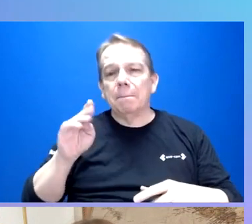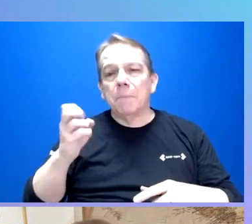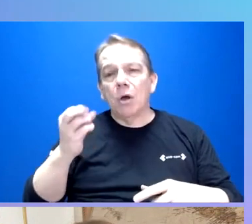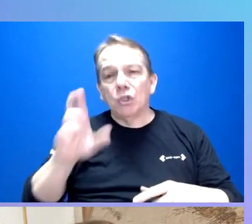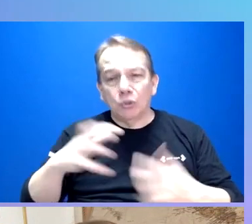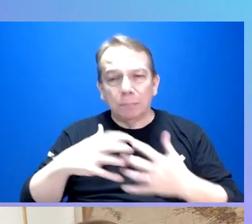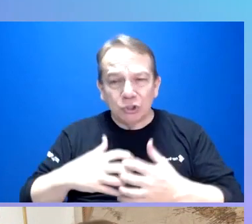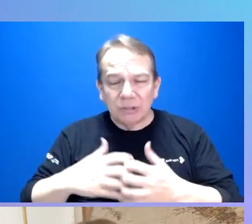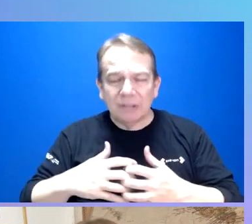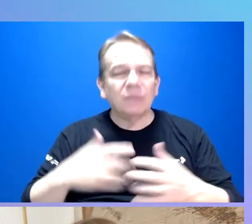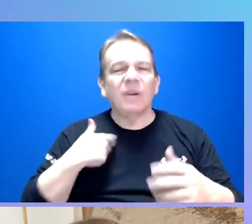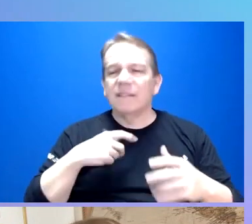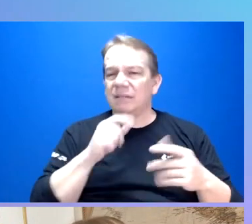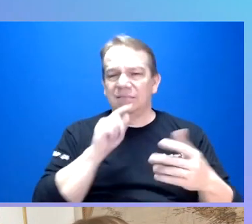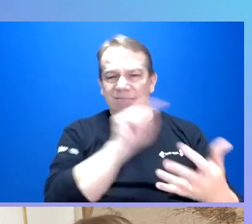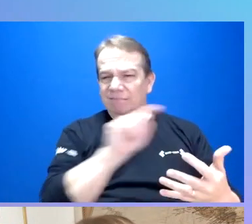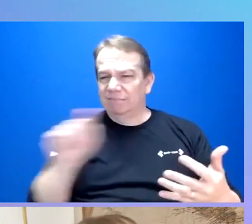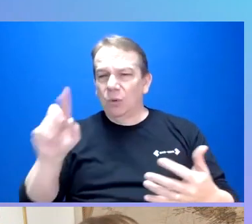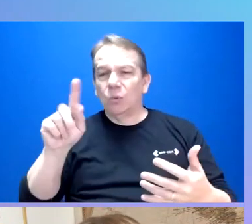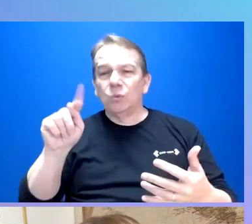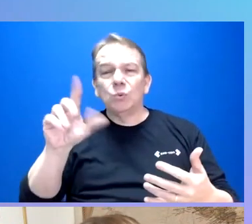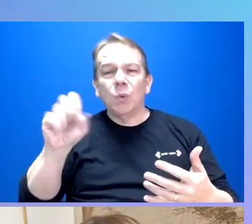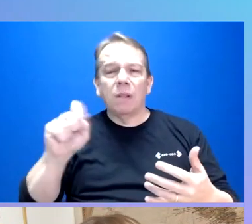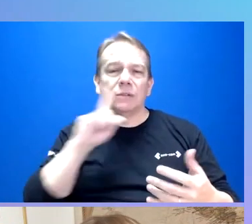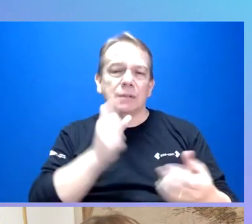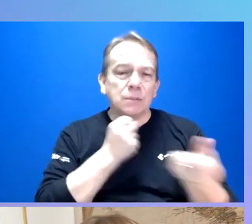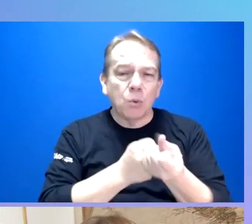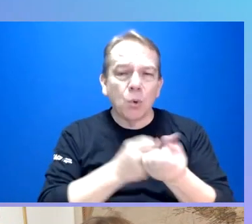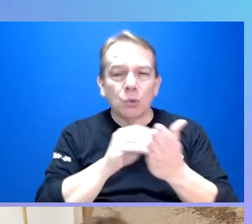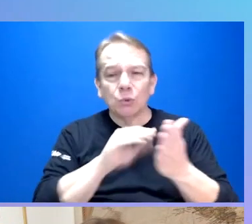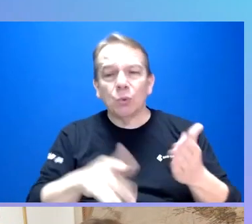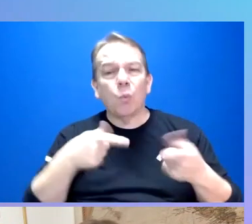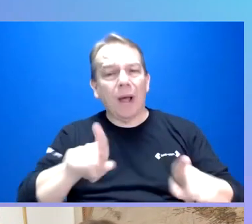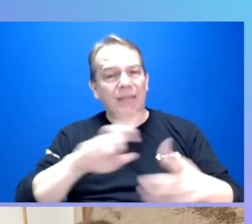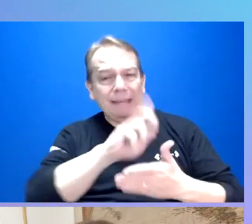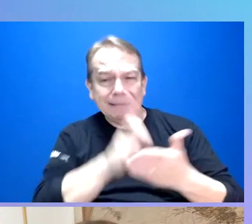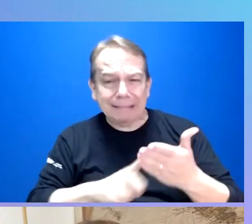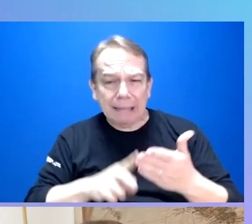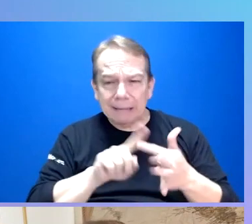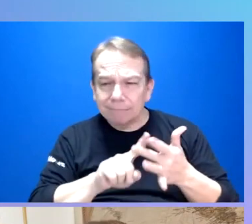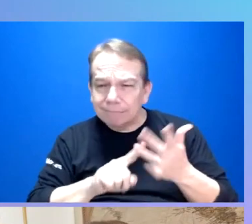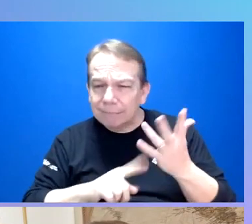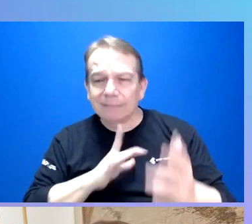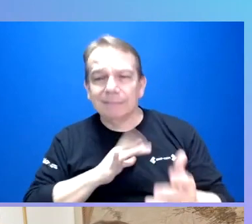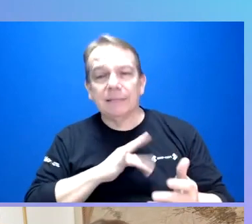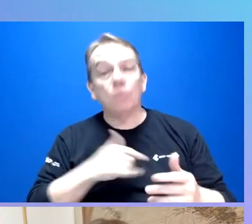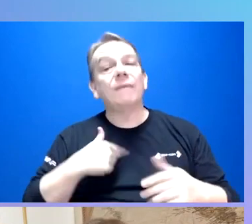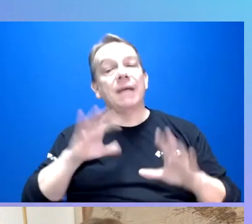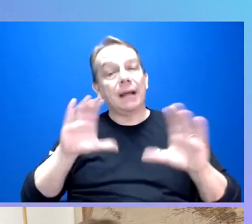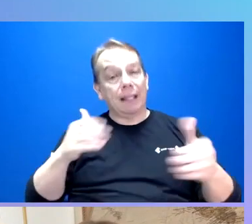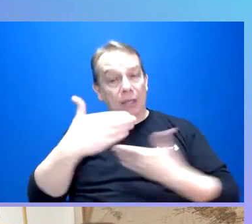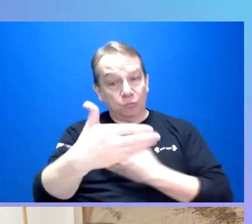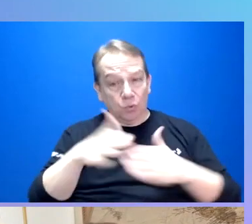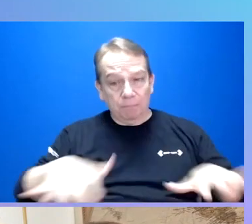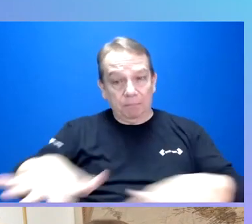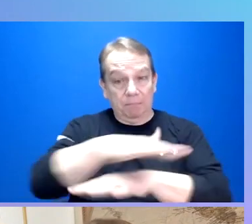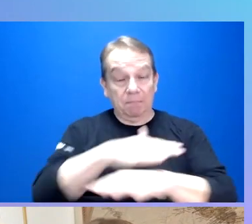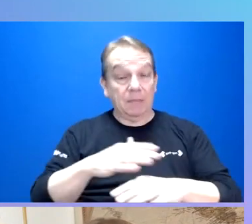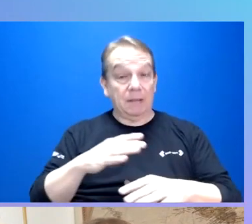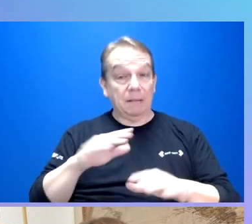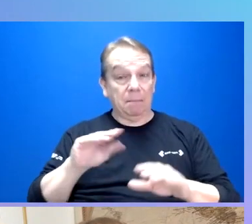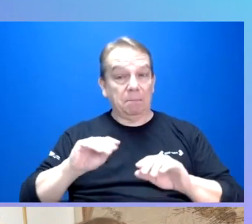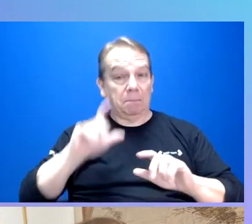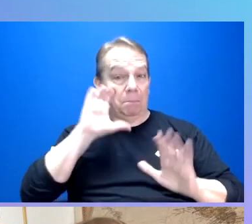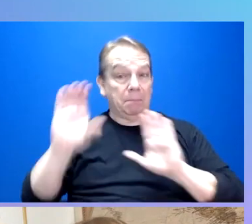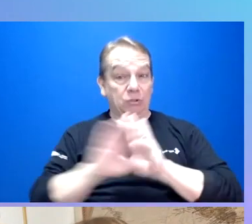to support students in their multisensory design efforts. We also have a classroom. So the image on this slide shows